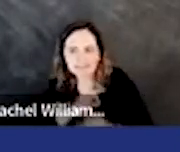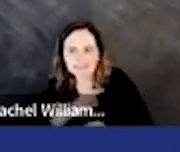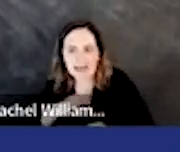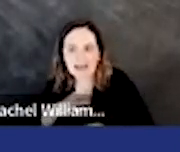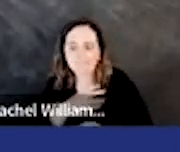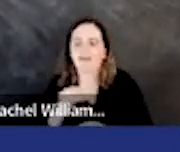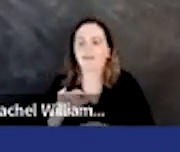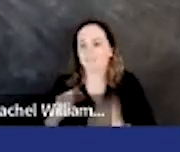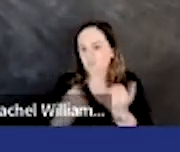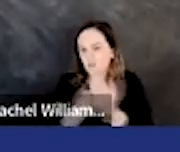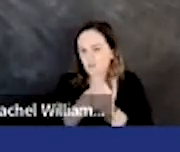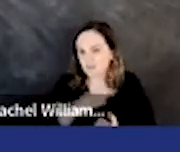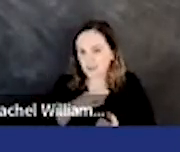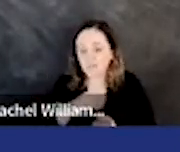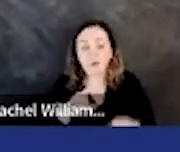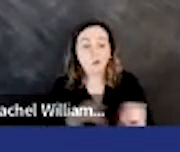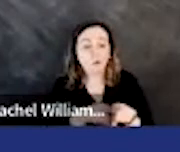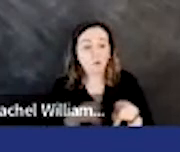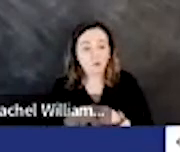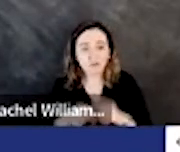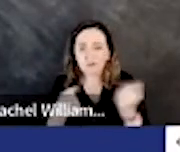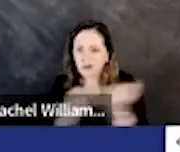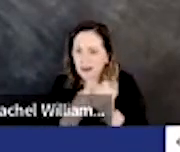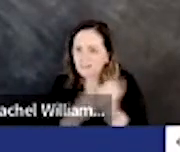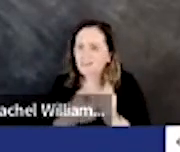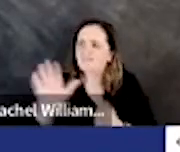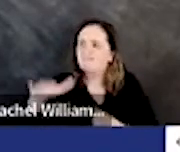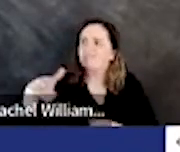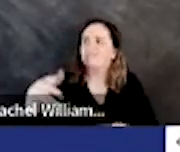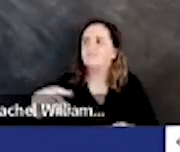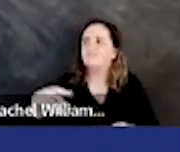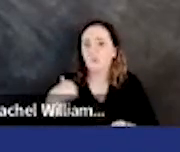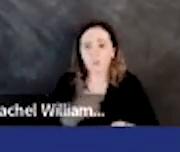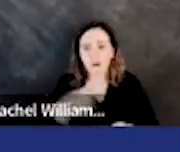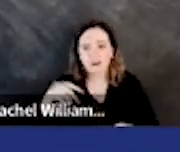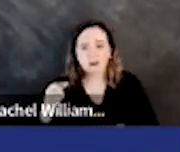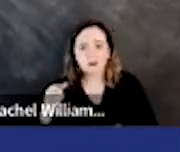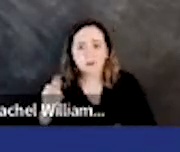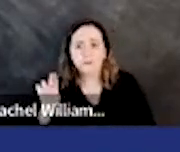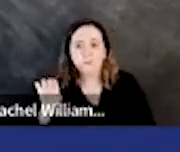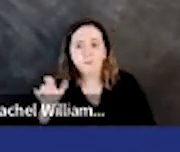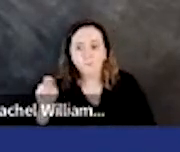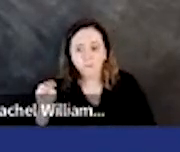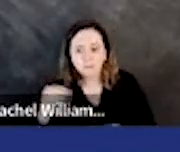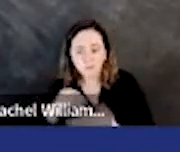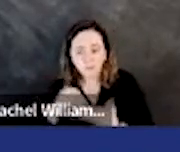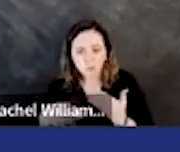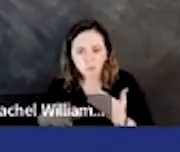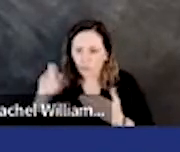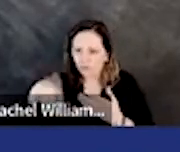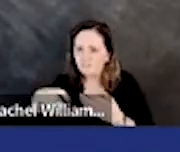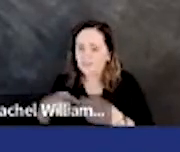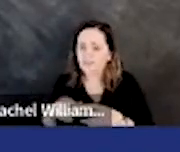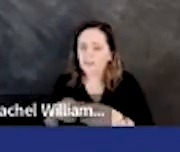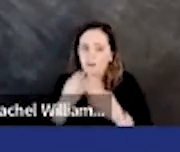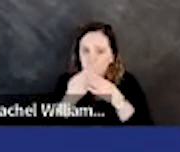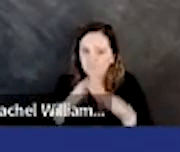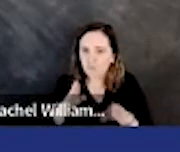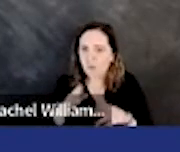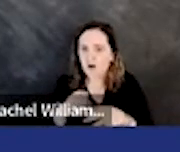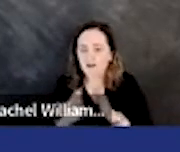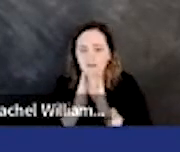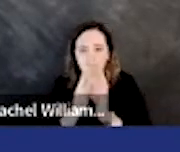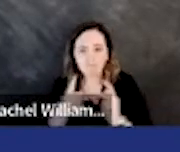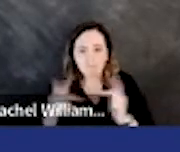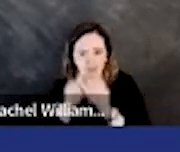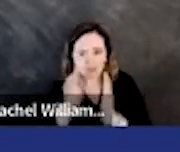for a quiet prayer space for our Muslim students and organizing a Cultures Day to celebrate our multiculturalism at Jordan, she has also